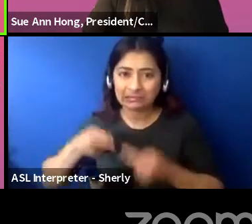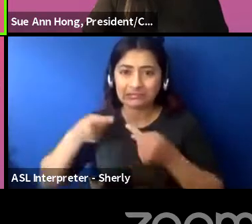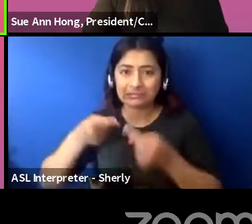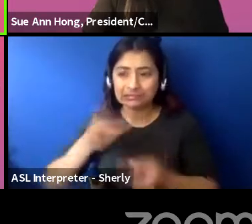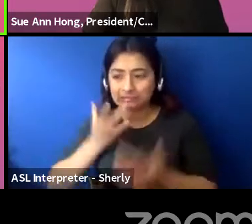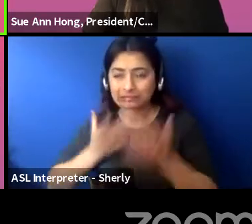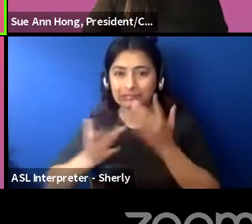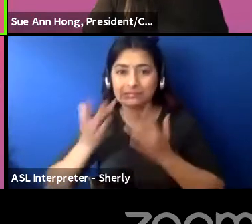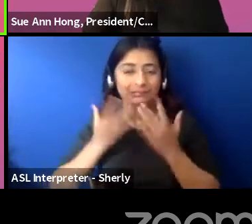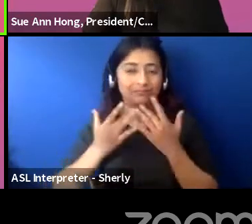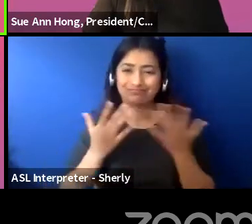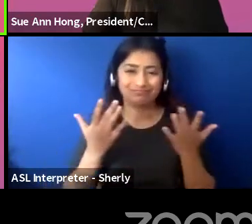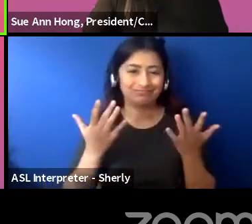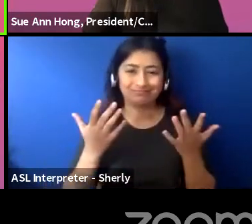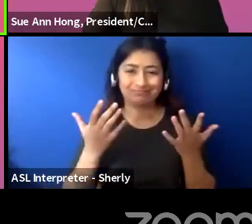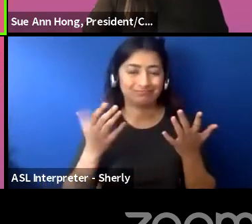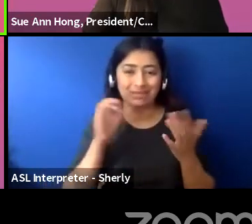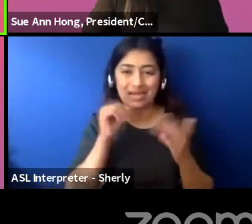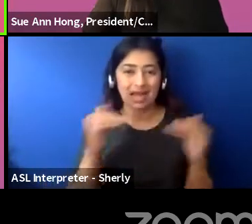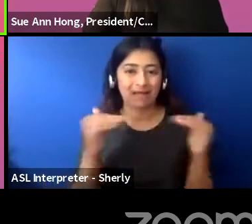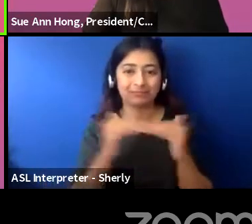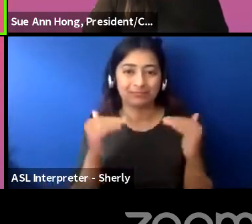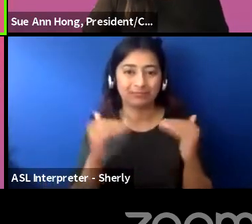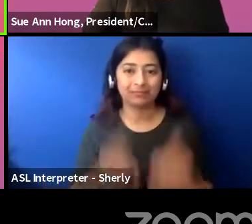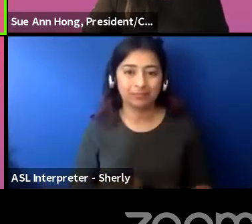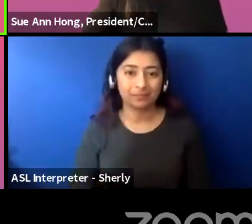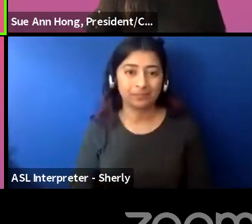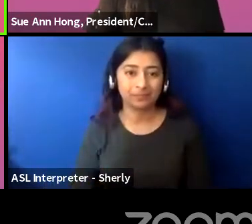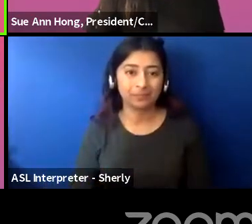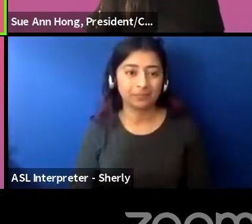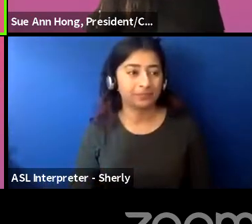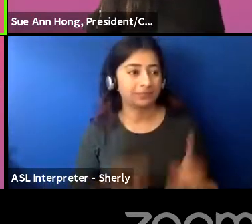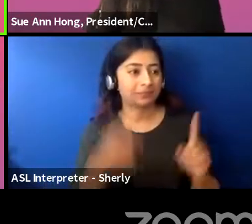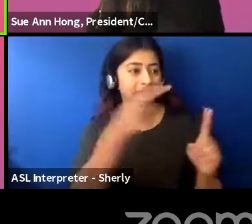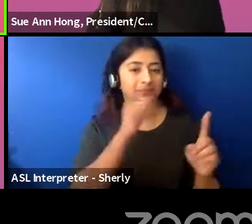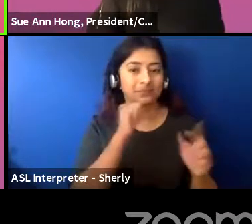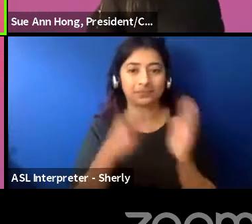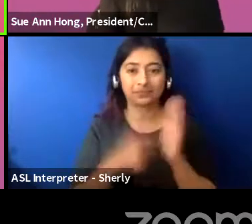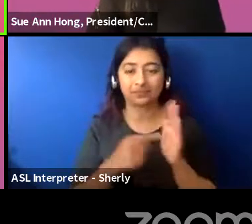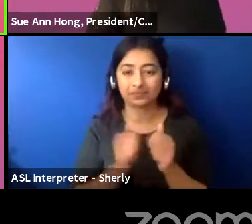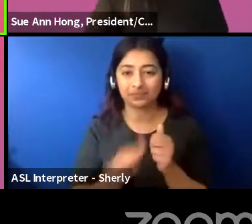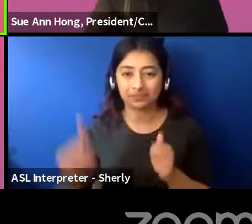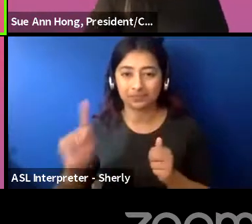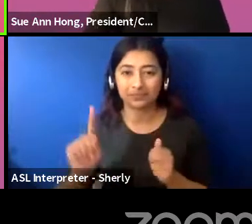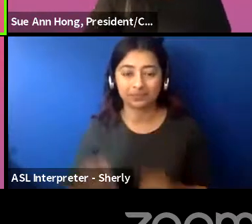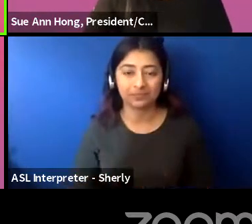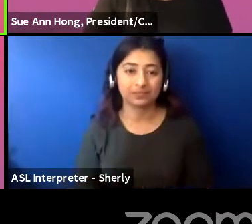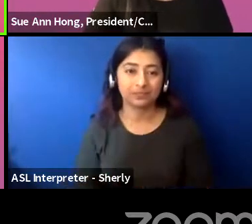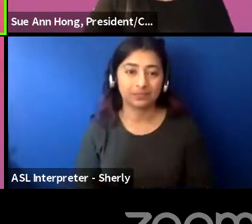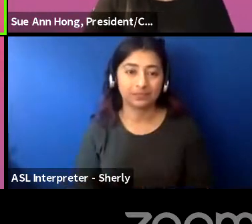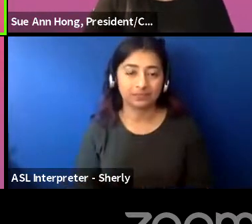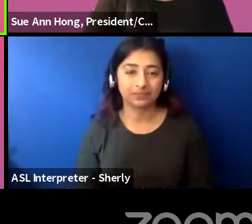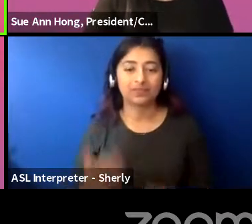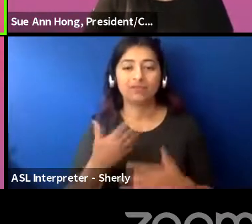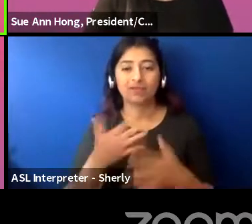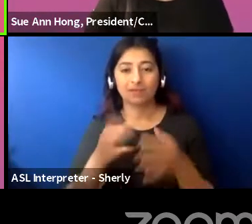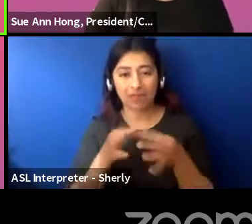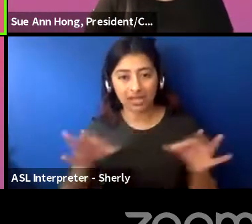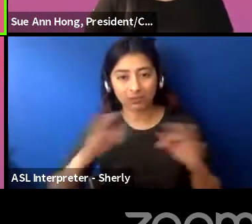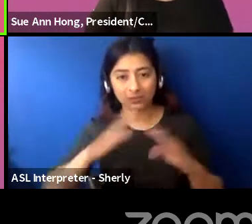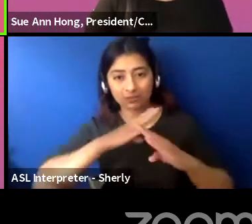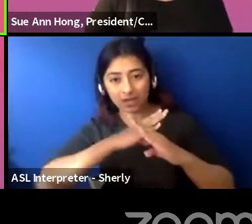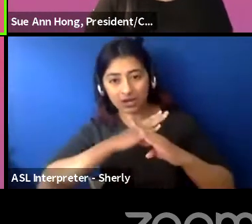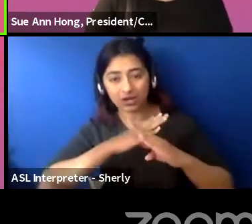just not the same. So they're not representative of the entirety. And so we've had a lot of language barriers. We have a lot